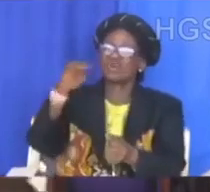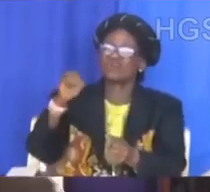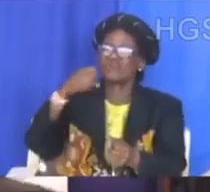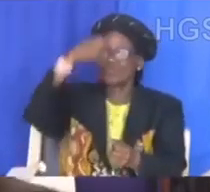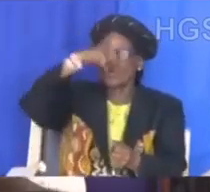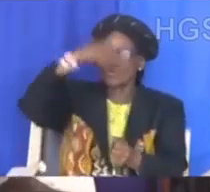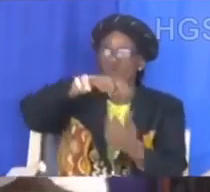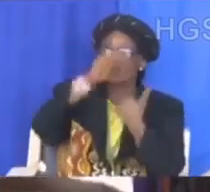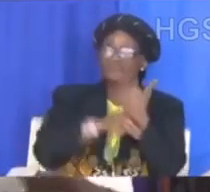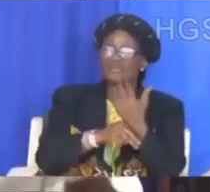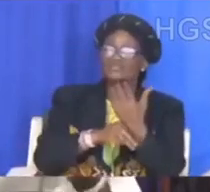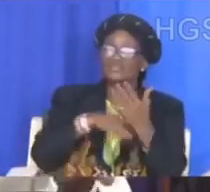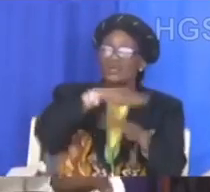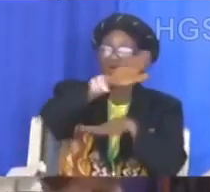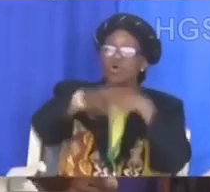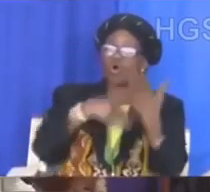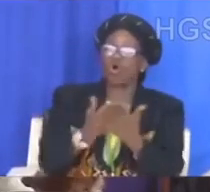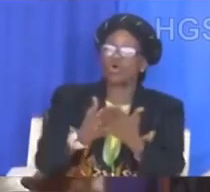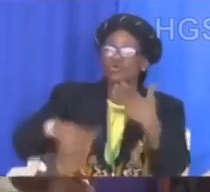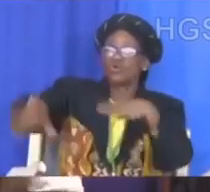all over the world, in many places.